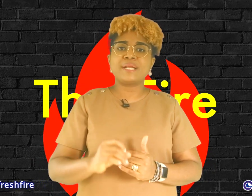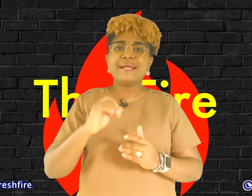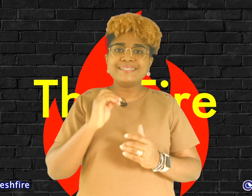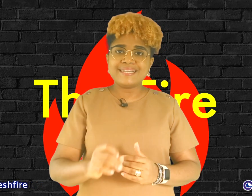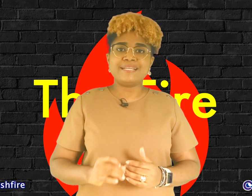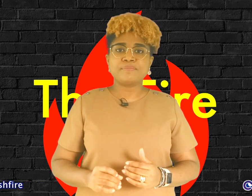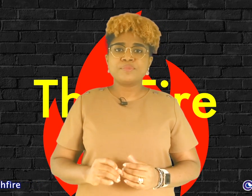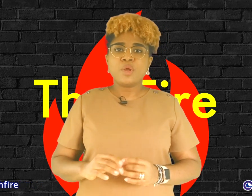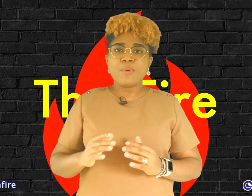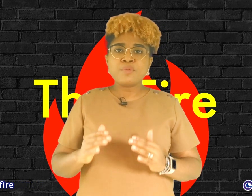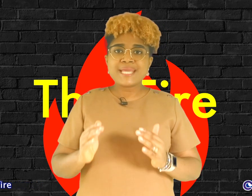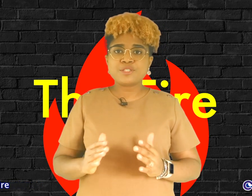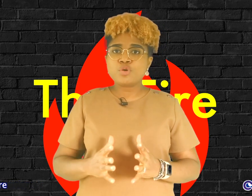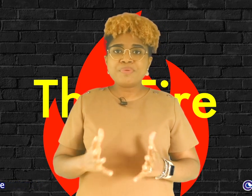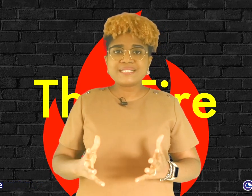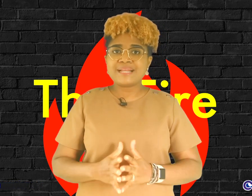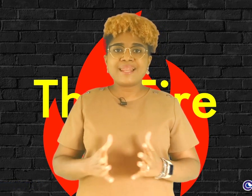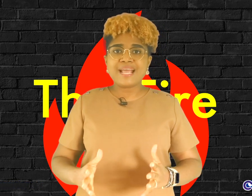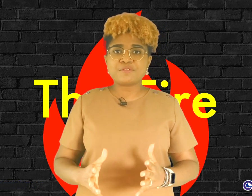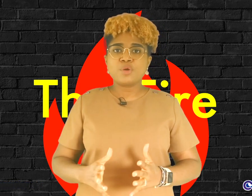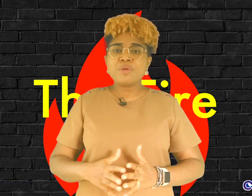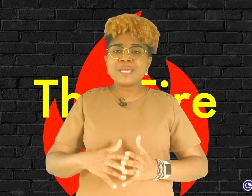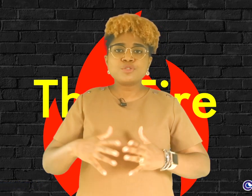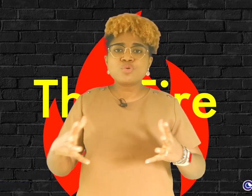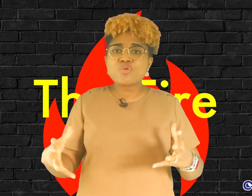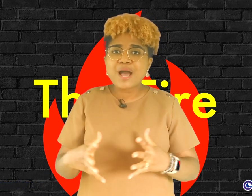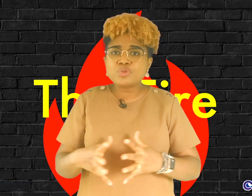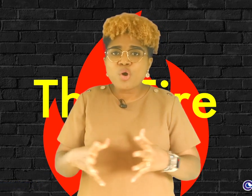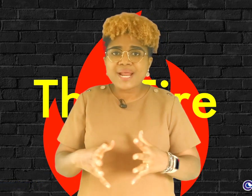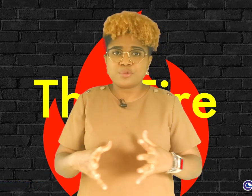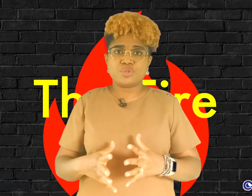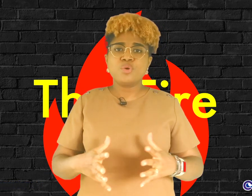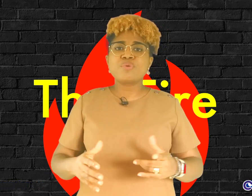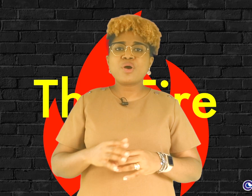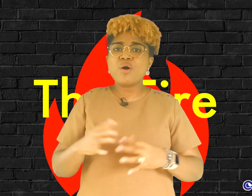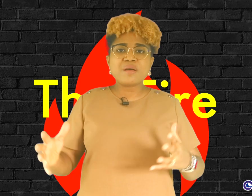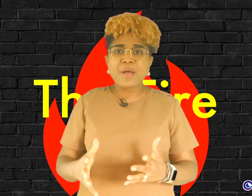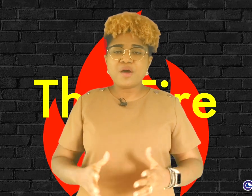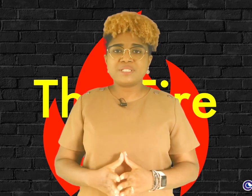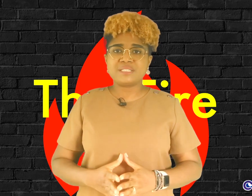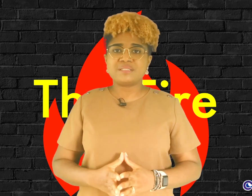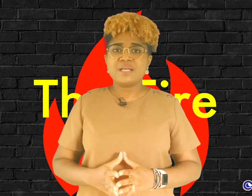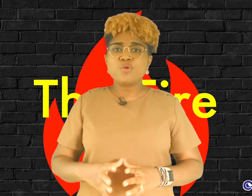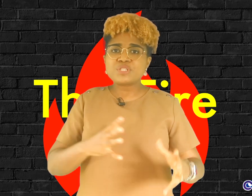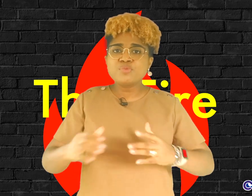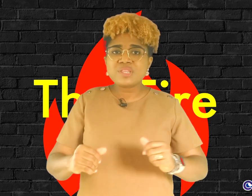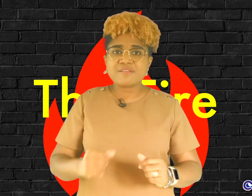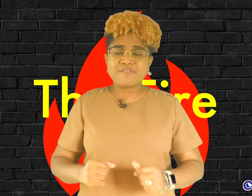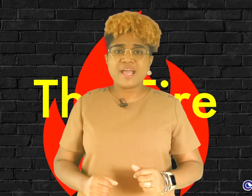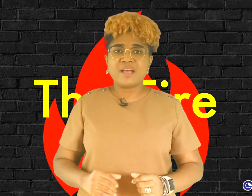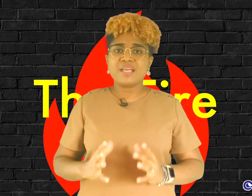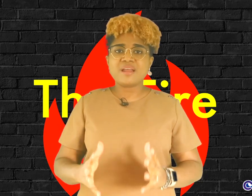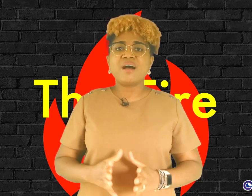for God daily. When we get so busy in our lives, we begin to crowd God out with other priorities. We